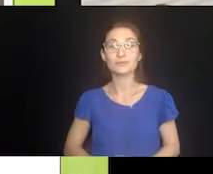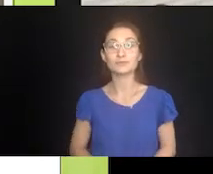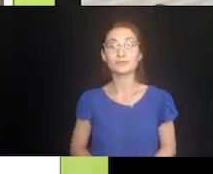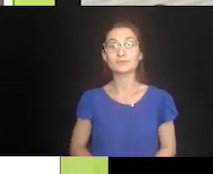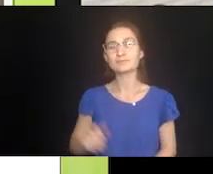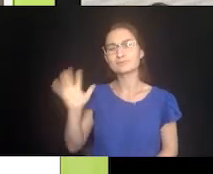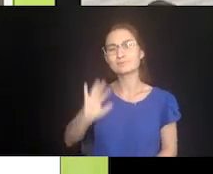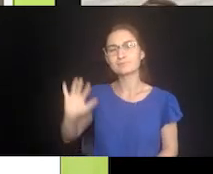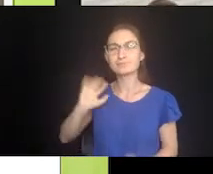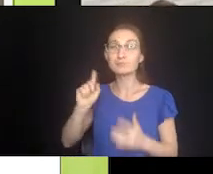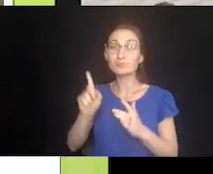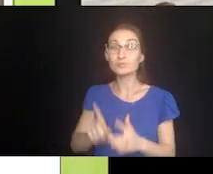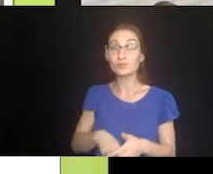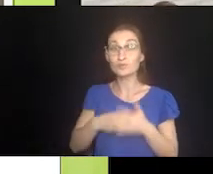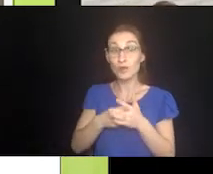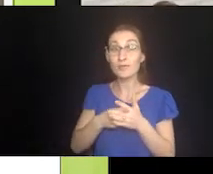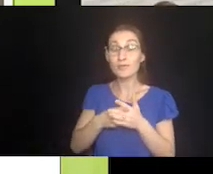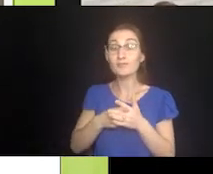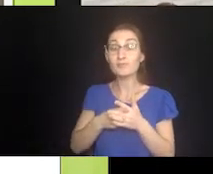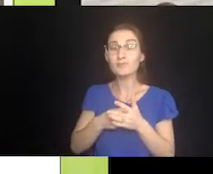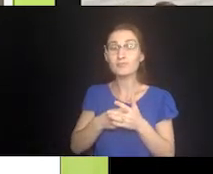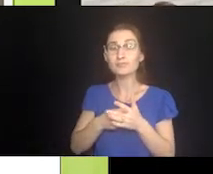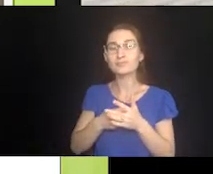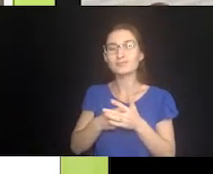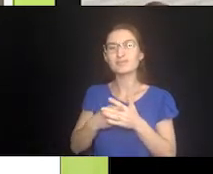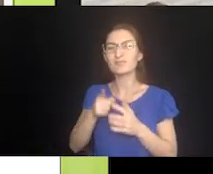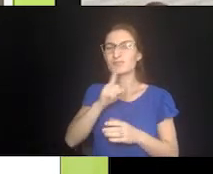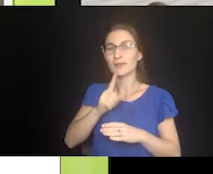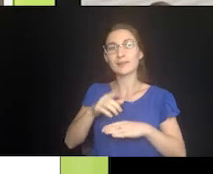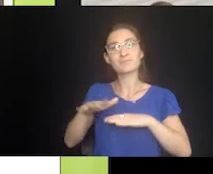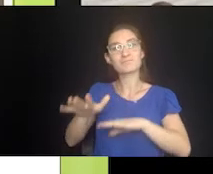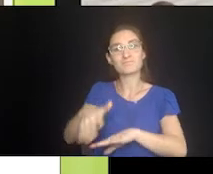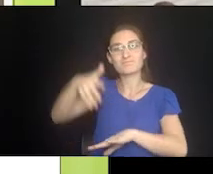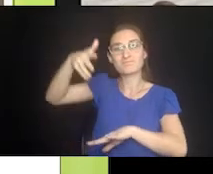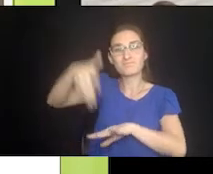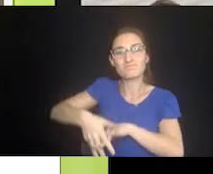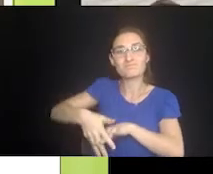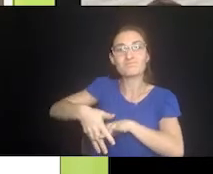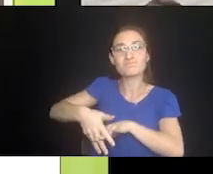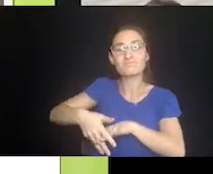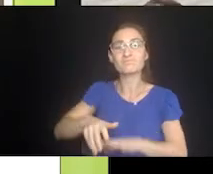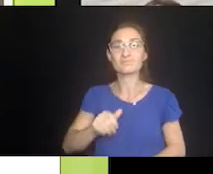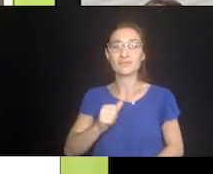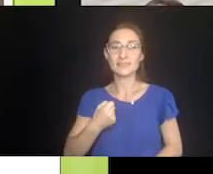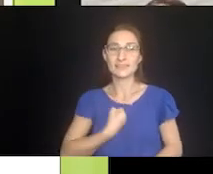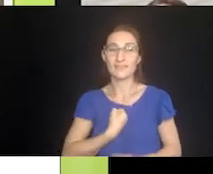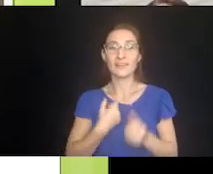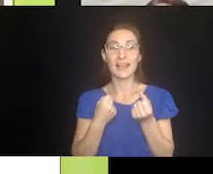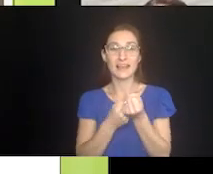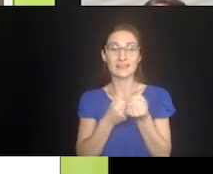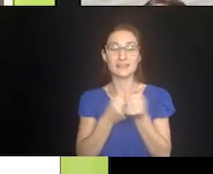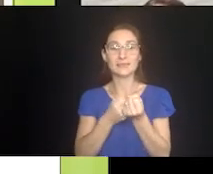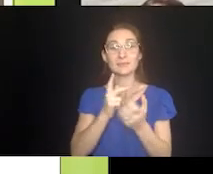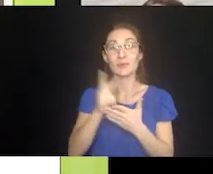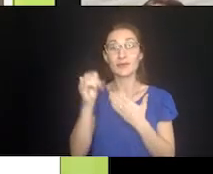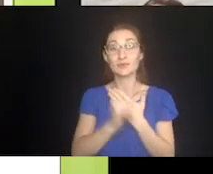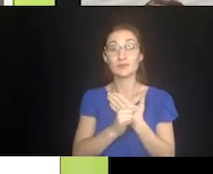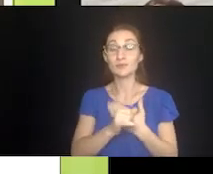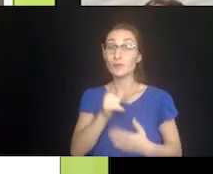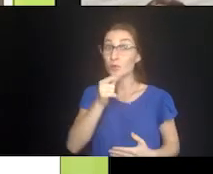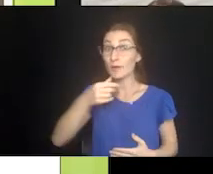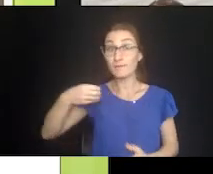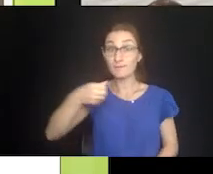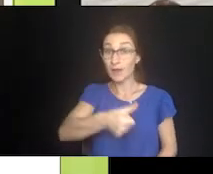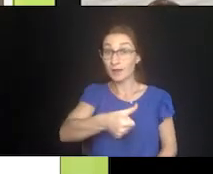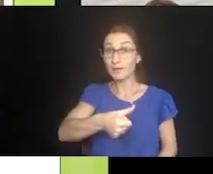self-advocacy organization, but it started out as a grassroots self-advocacy